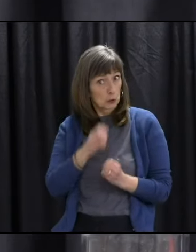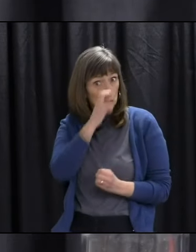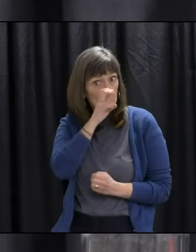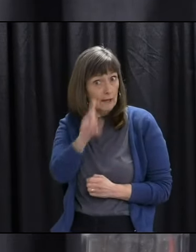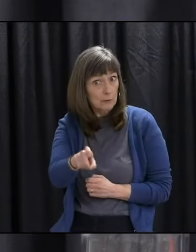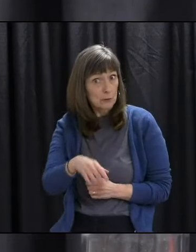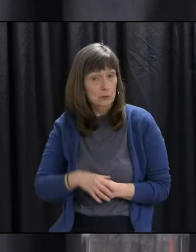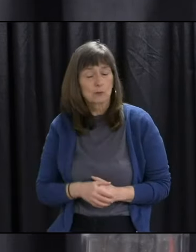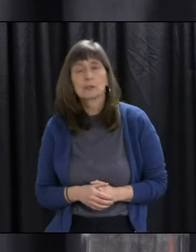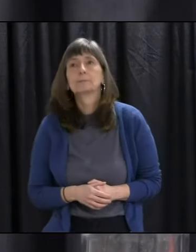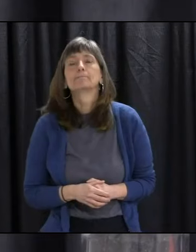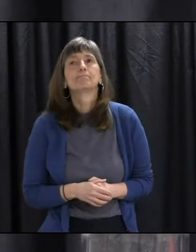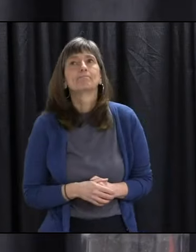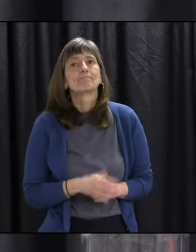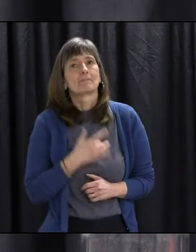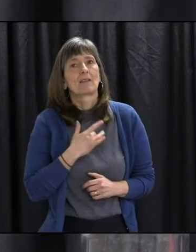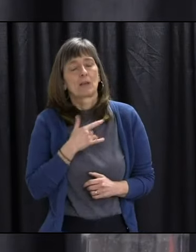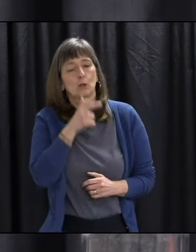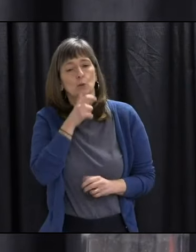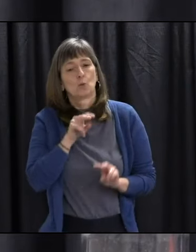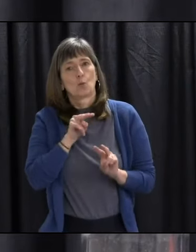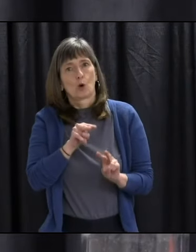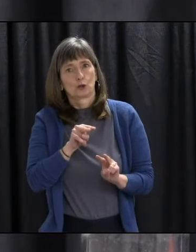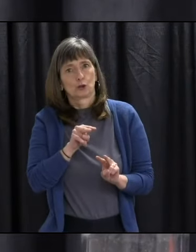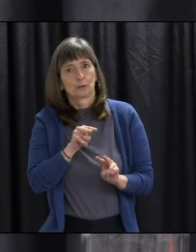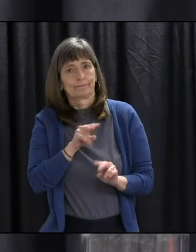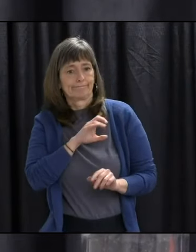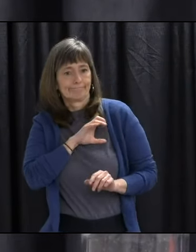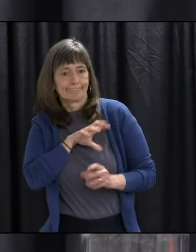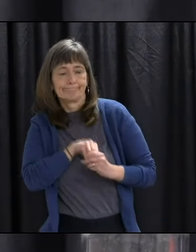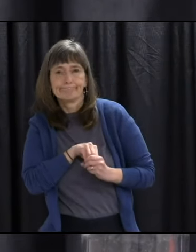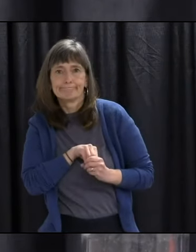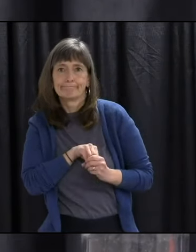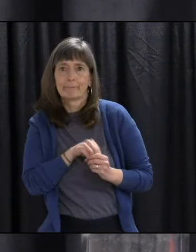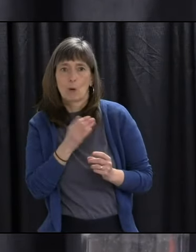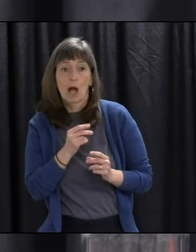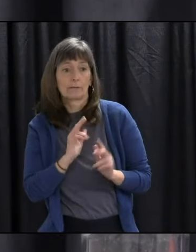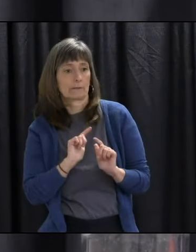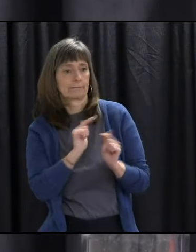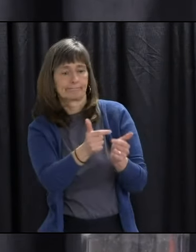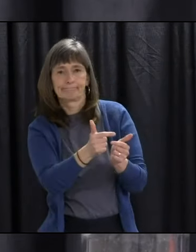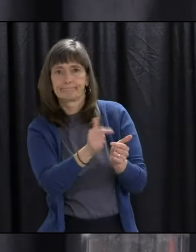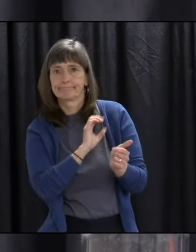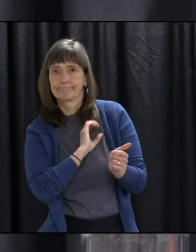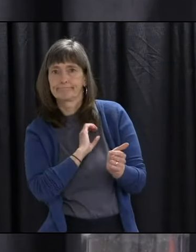enforcement. Enforcement is properly and appropriately one that we leave with law